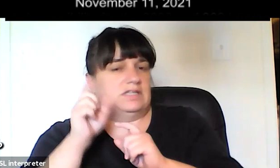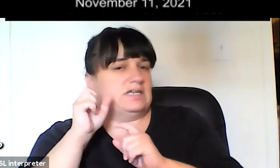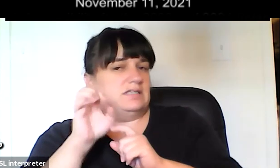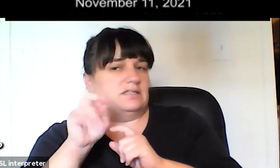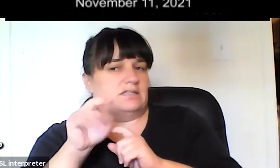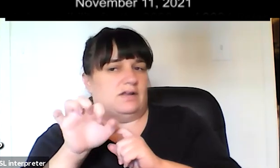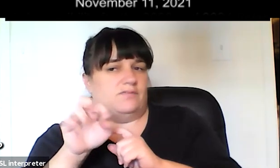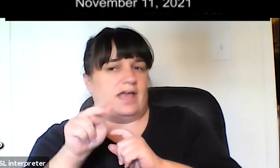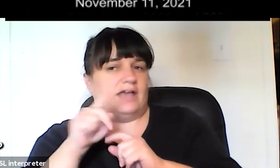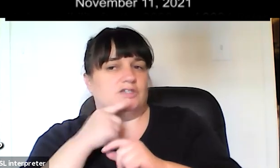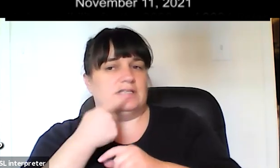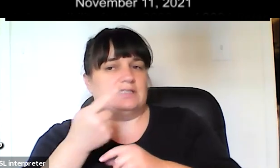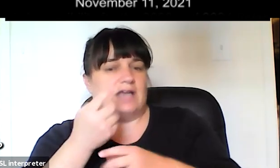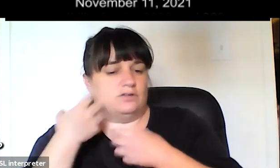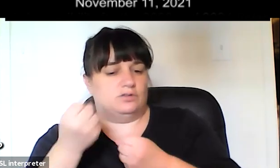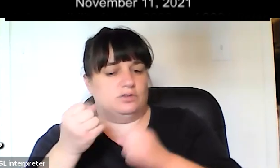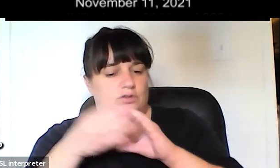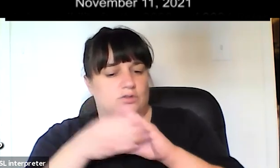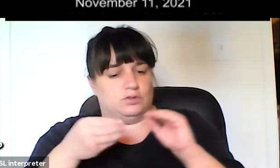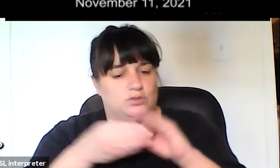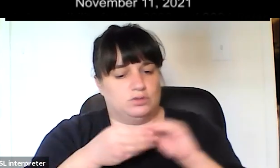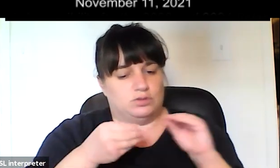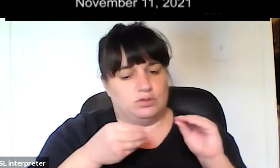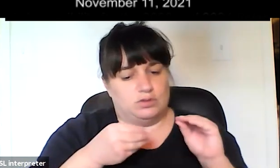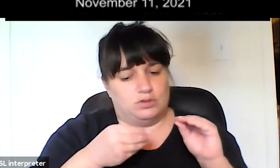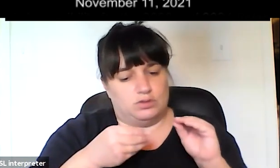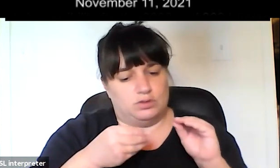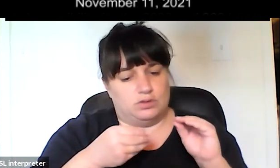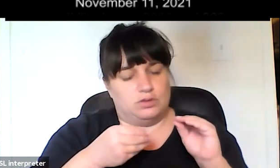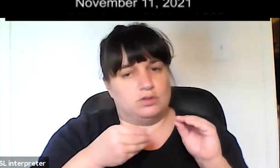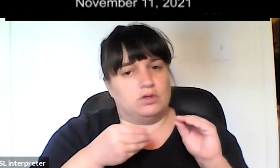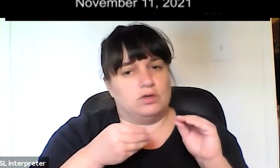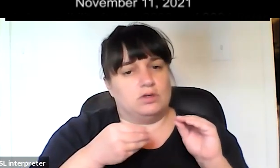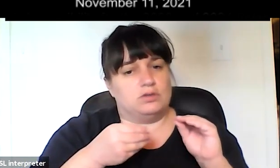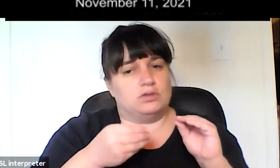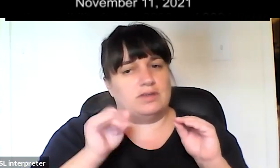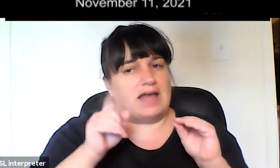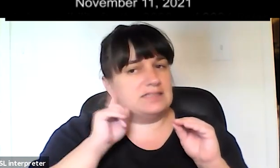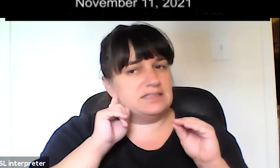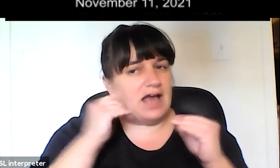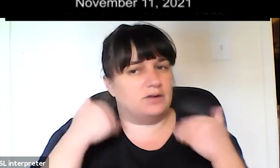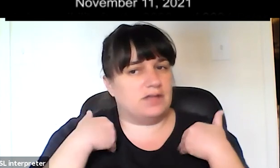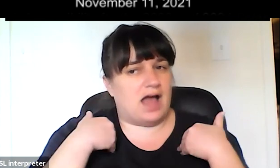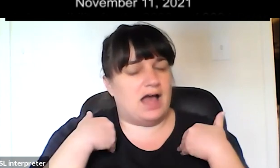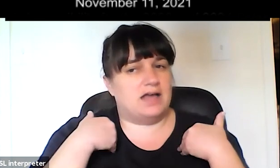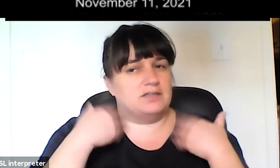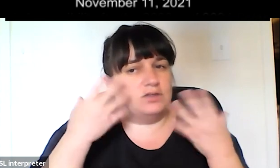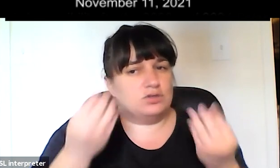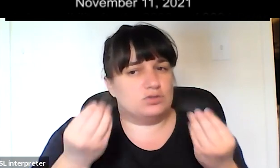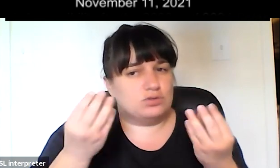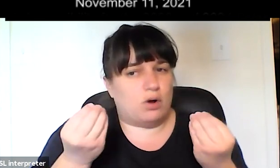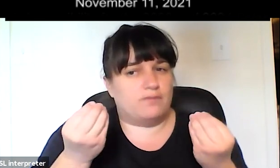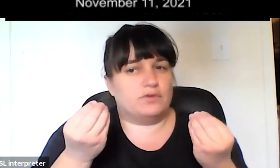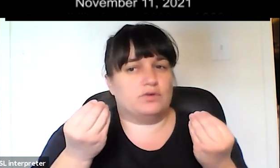a very rich story that the image kind of lacks a little. And that sound has a sort of